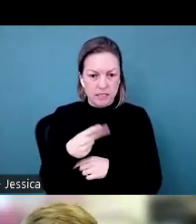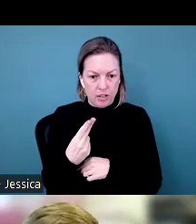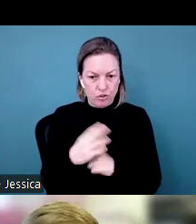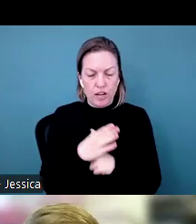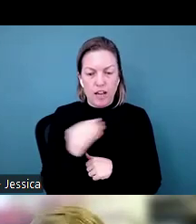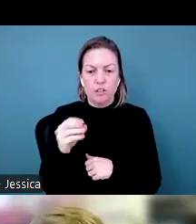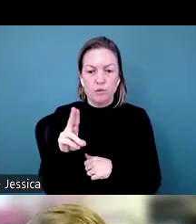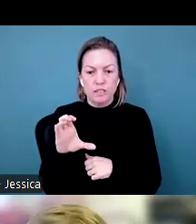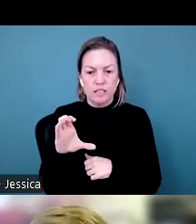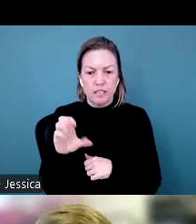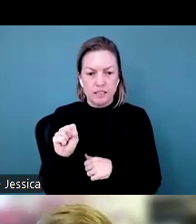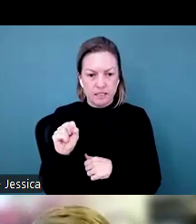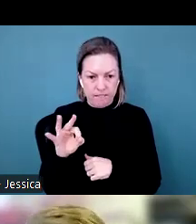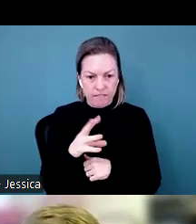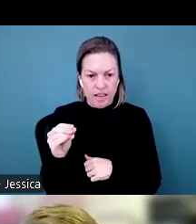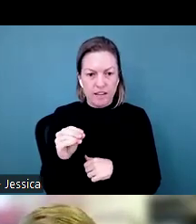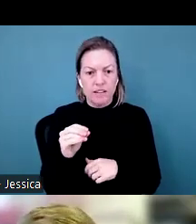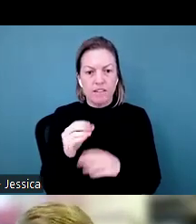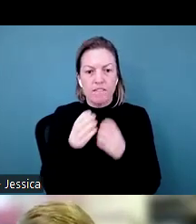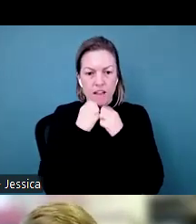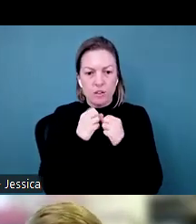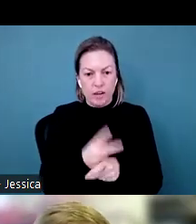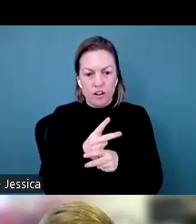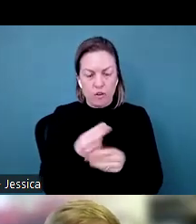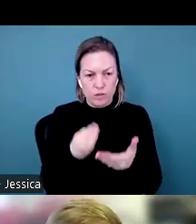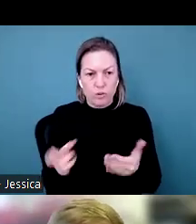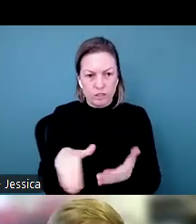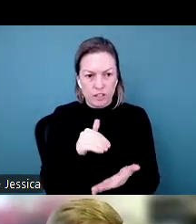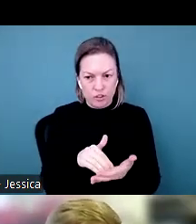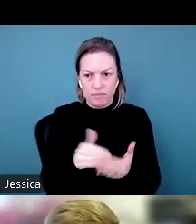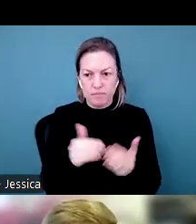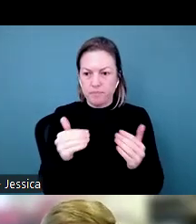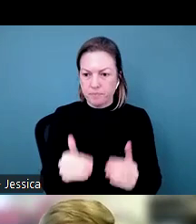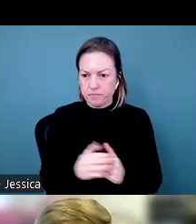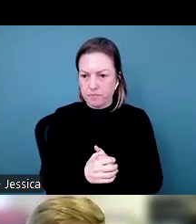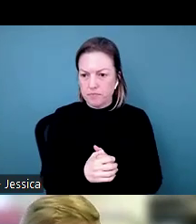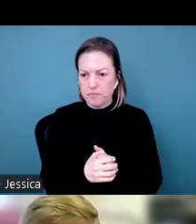UCSF and Valley Caregiver Resource Center. Next slide.